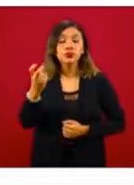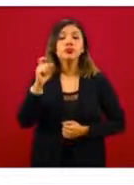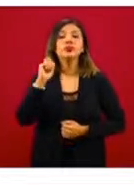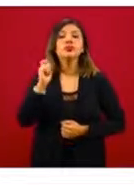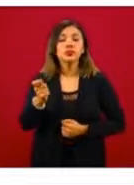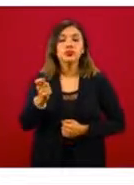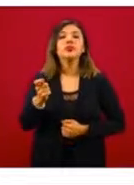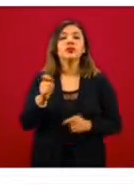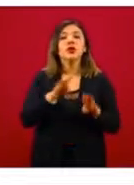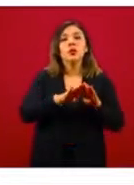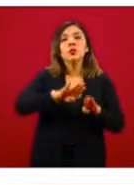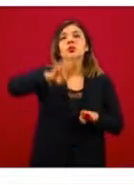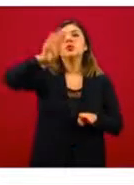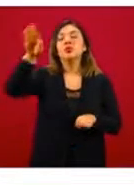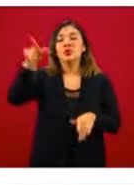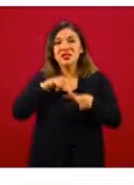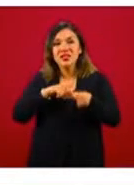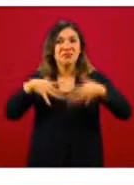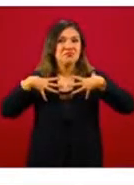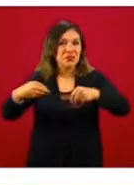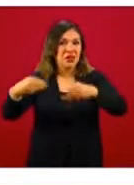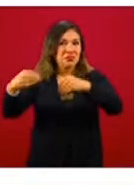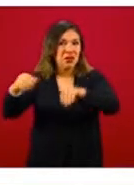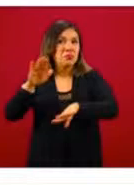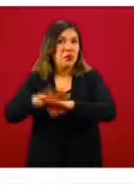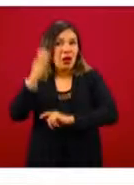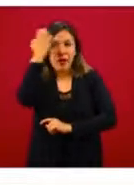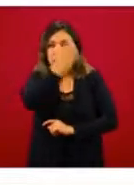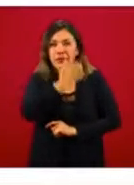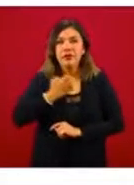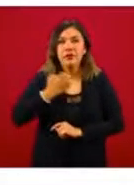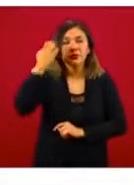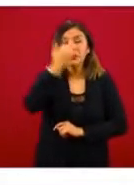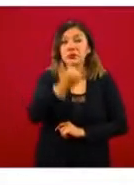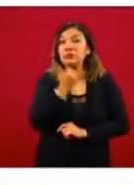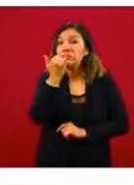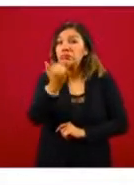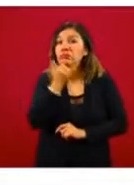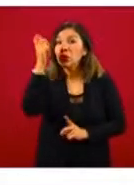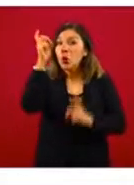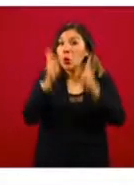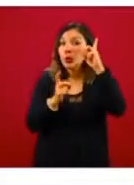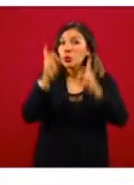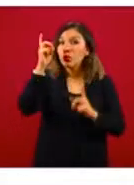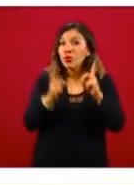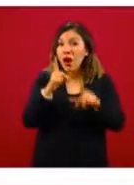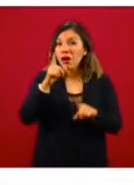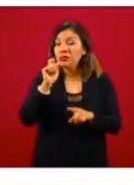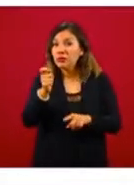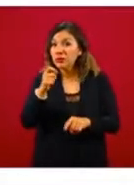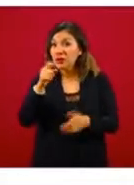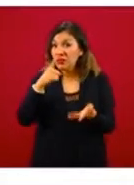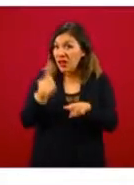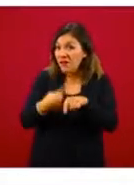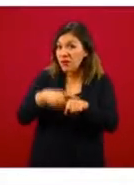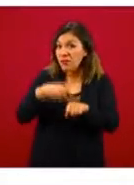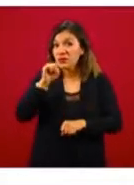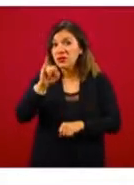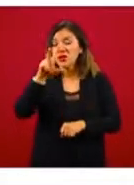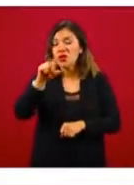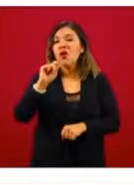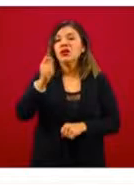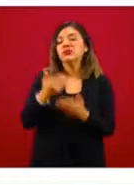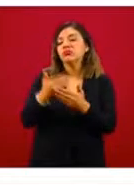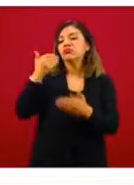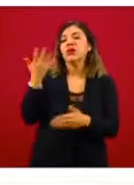This is the epi curve. We continue to see that the majority of suspected cases are precisely